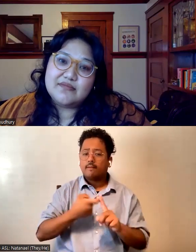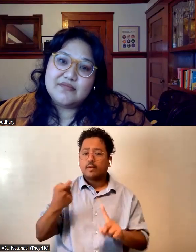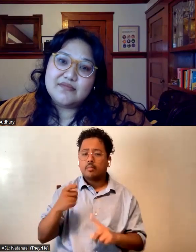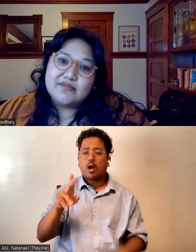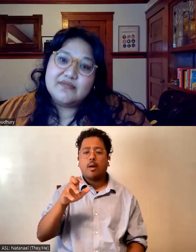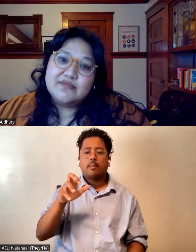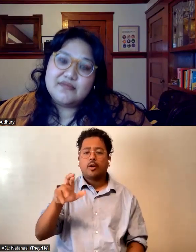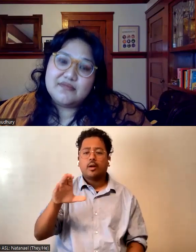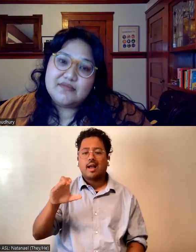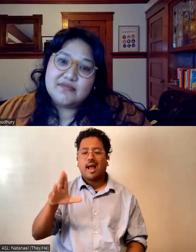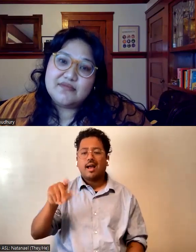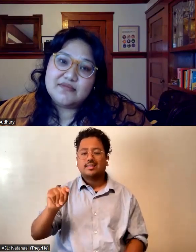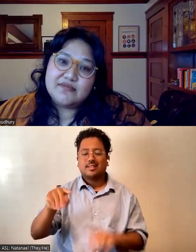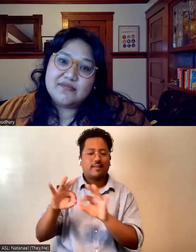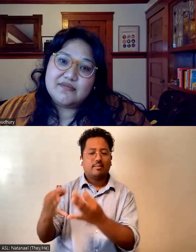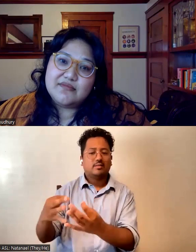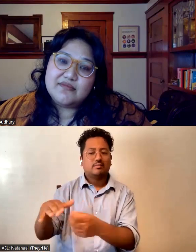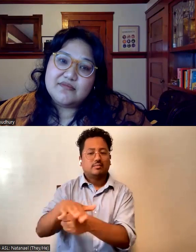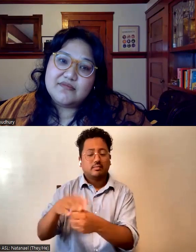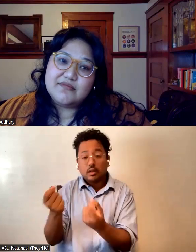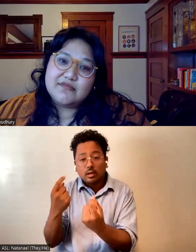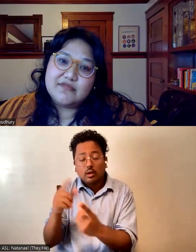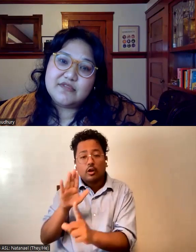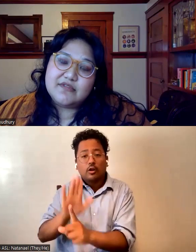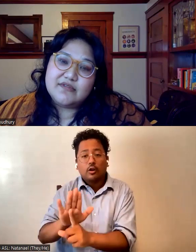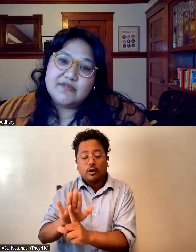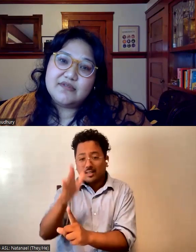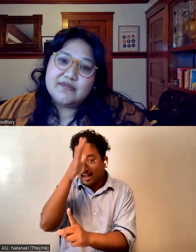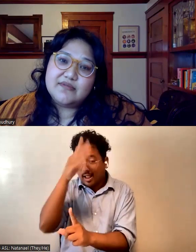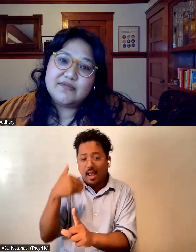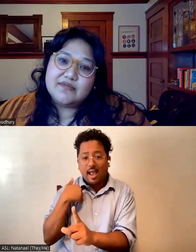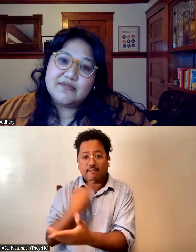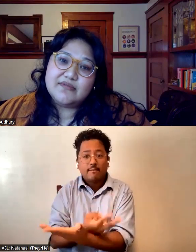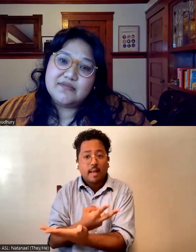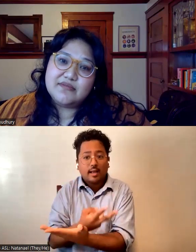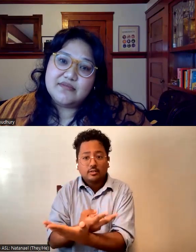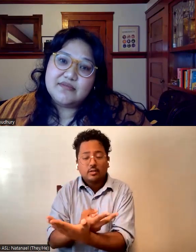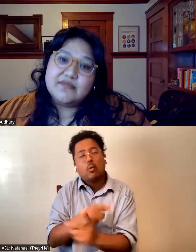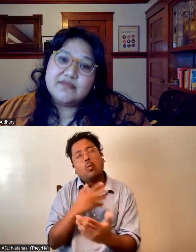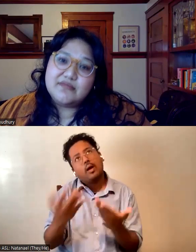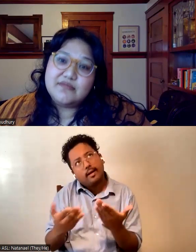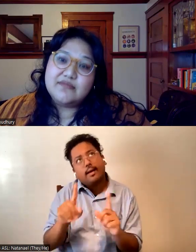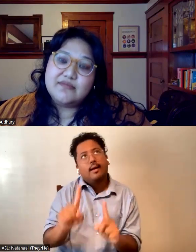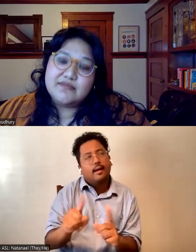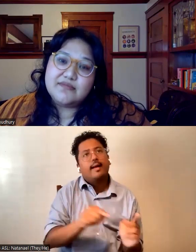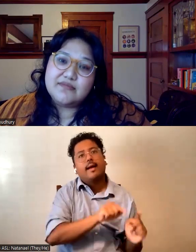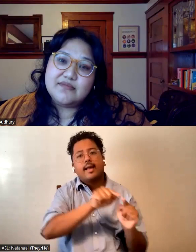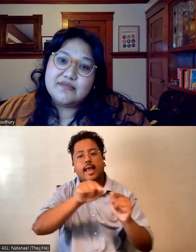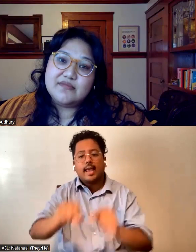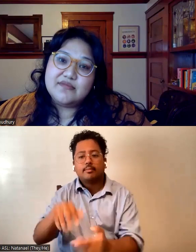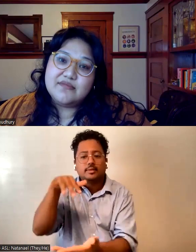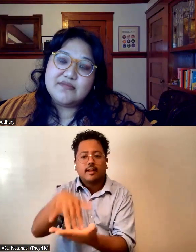family. And so her father has a master's degree or came for a master's degree.